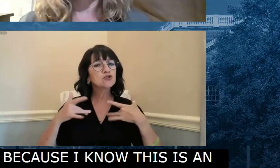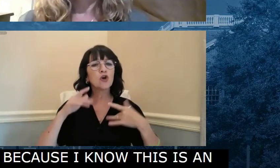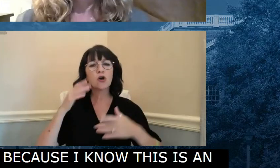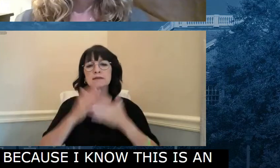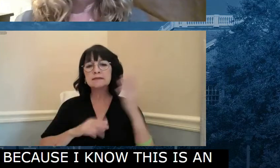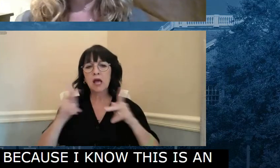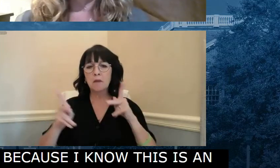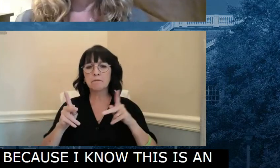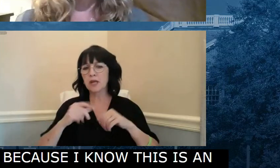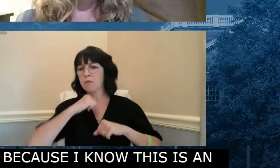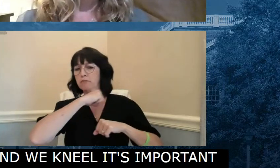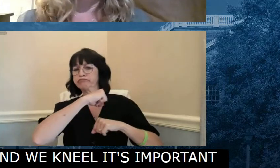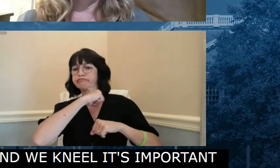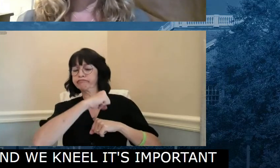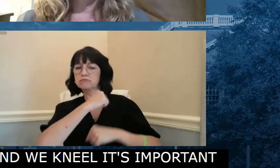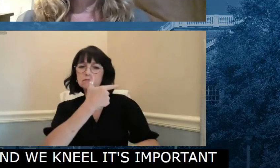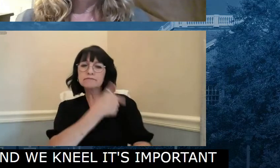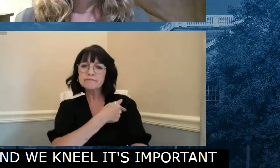there. But I will just